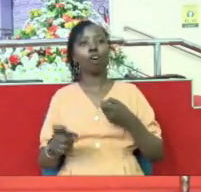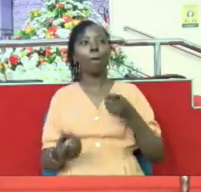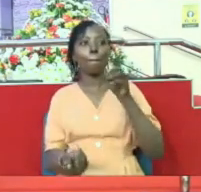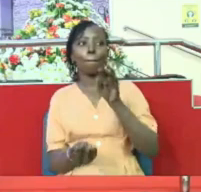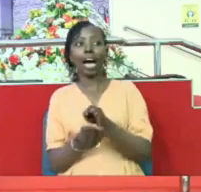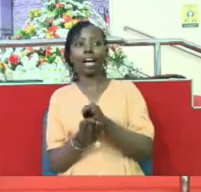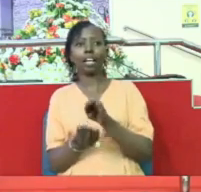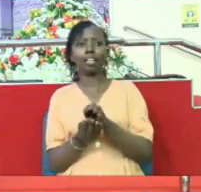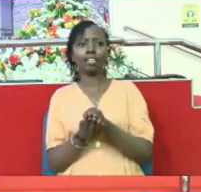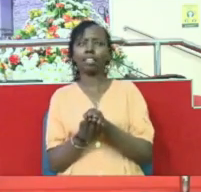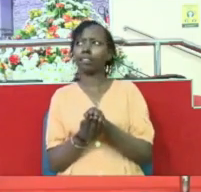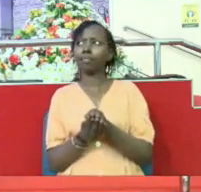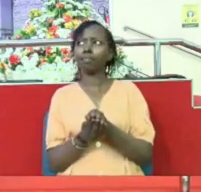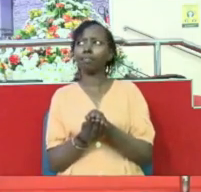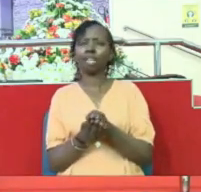They normally